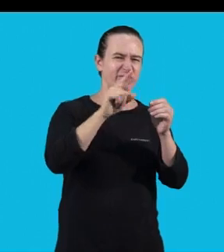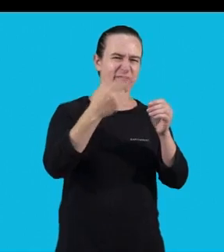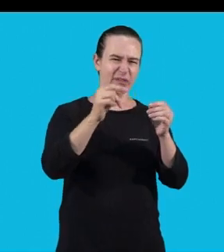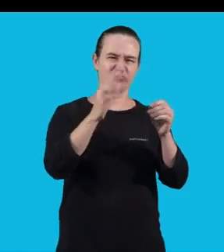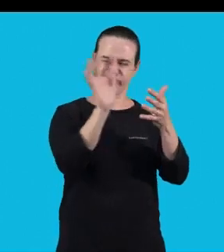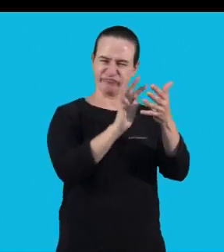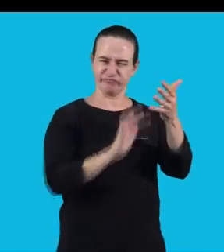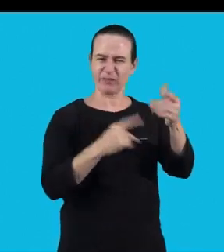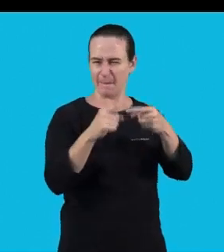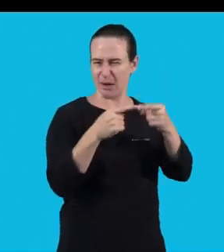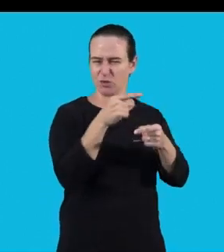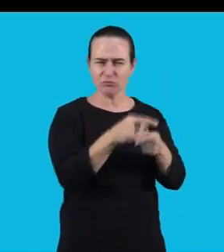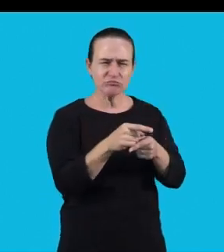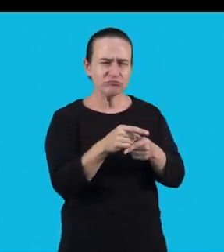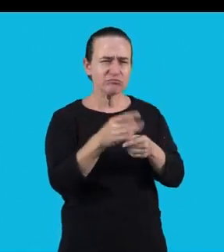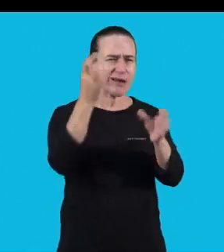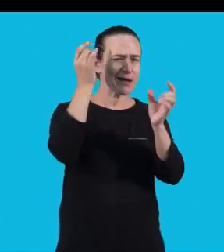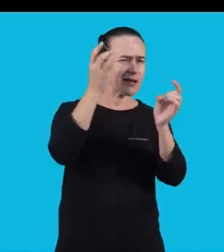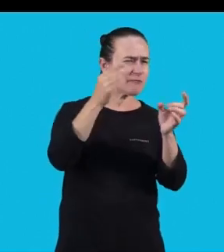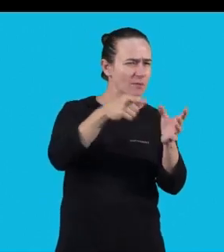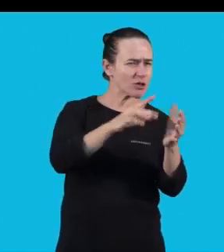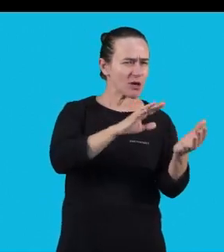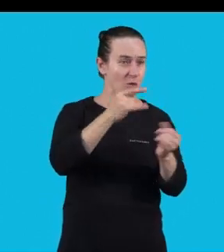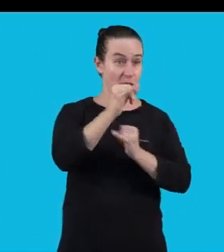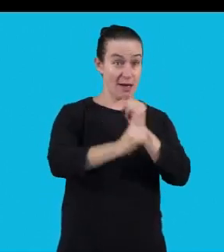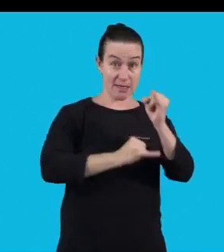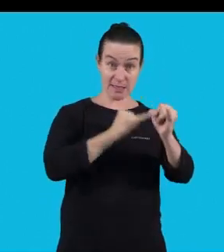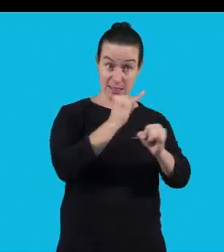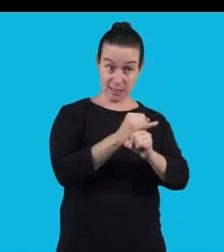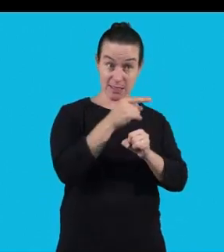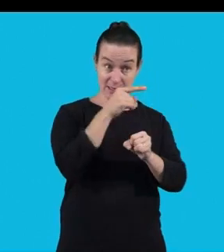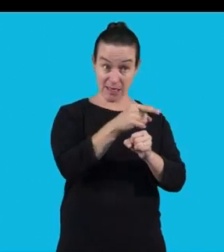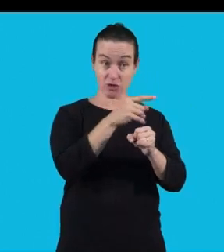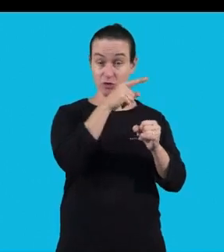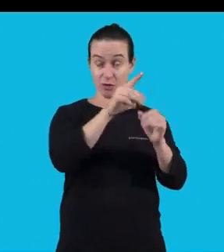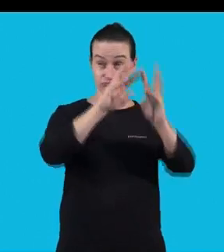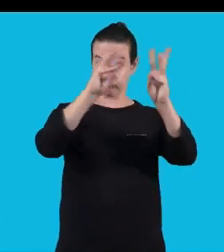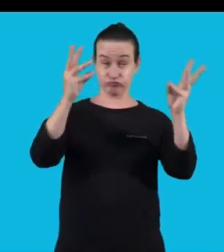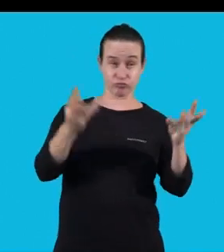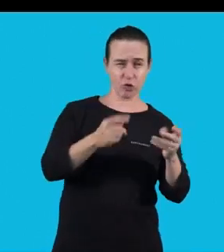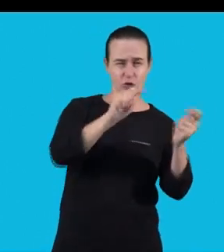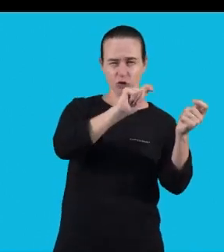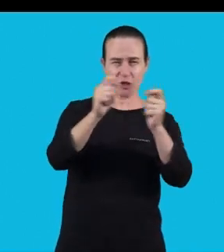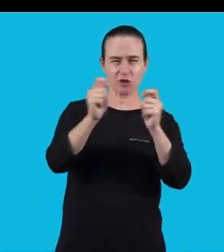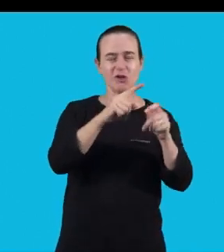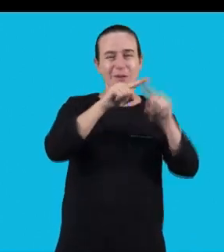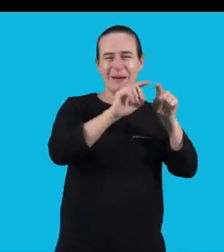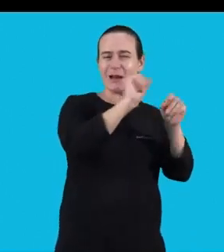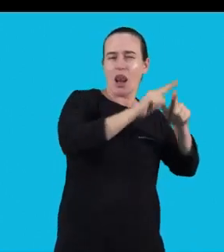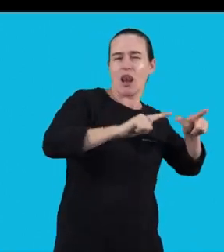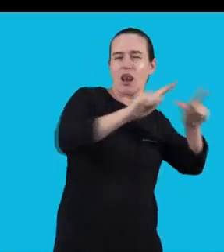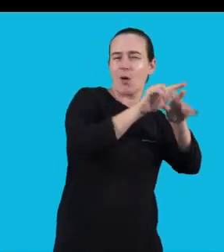There's also information on how international chains have tailored their products to local